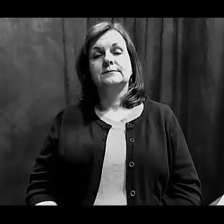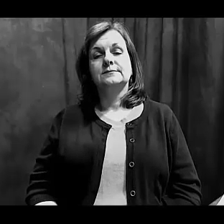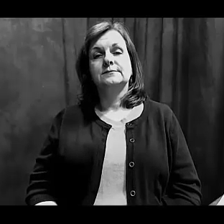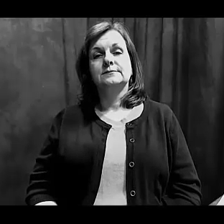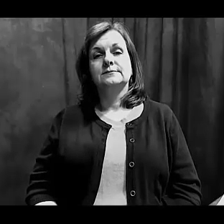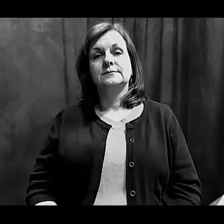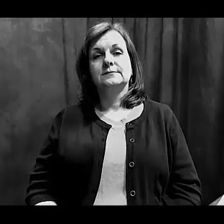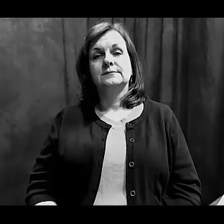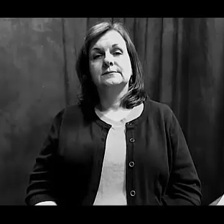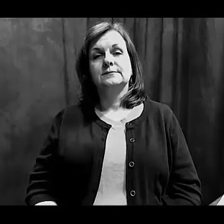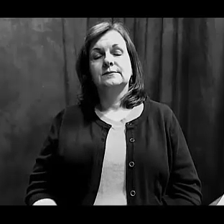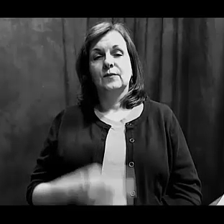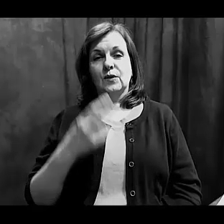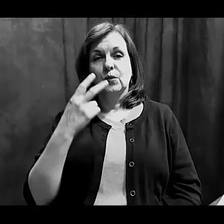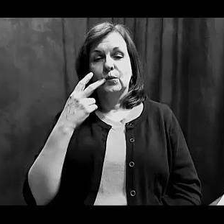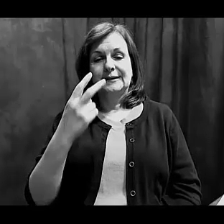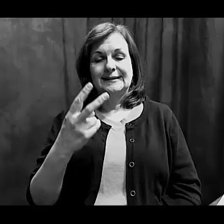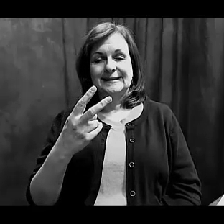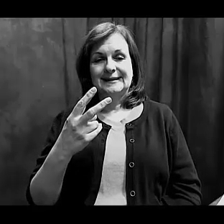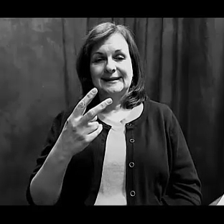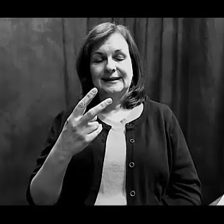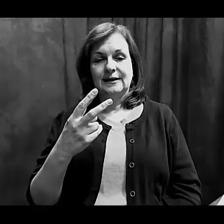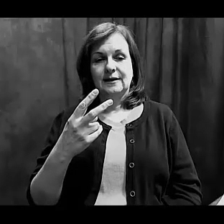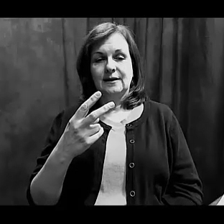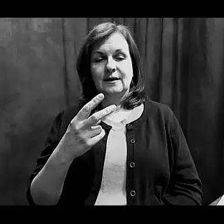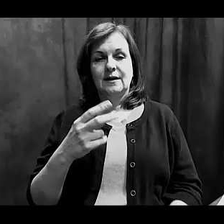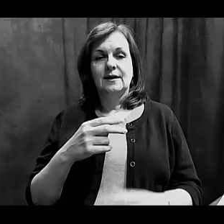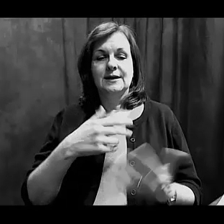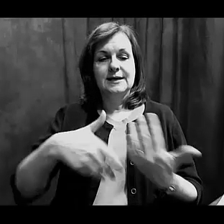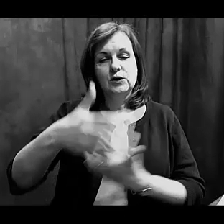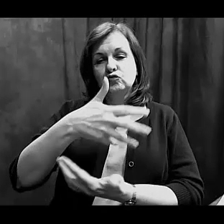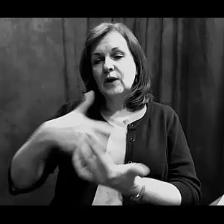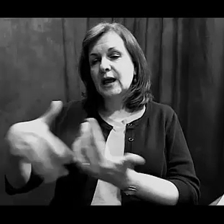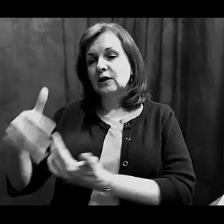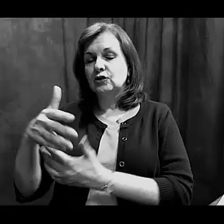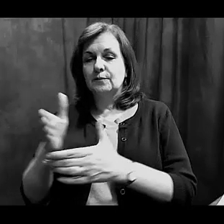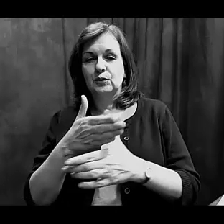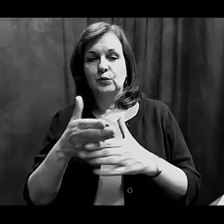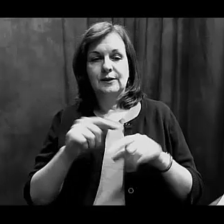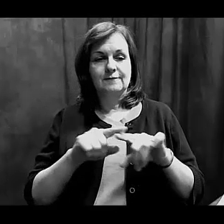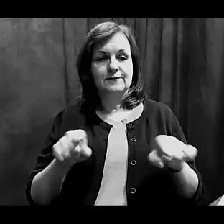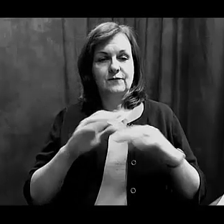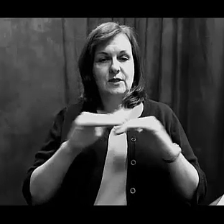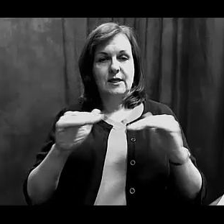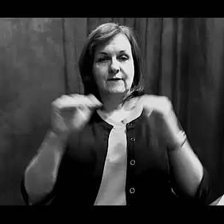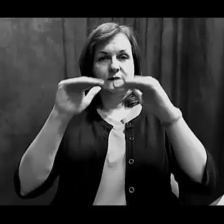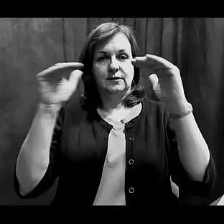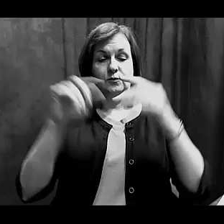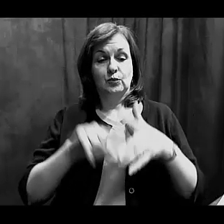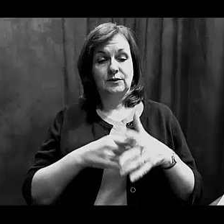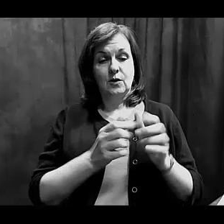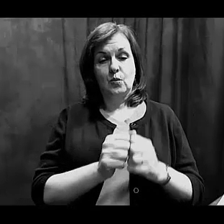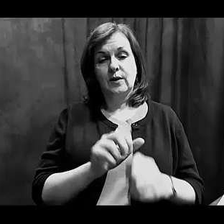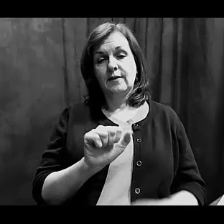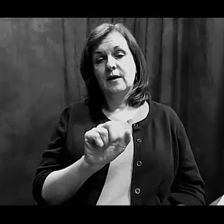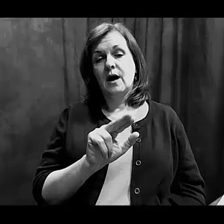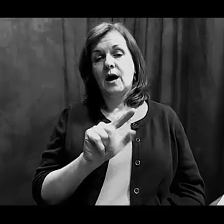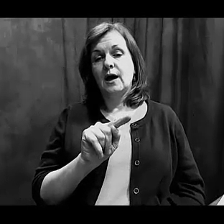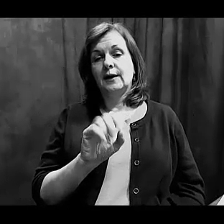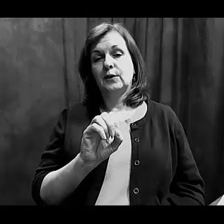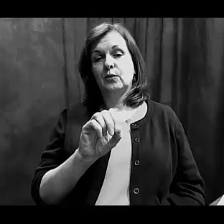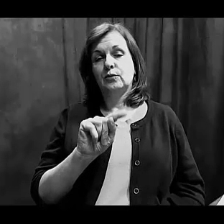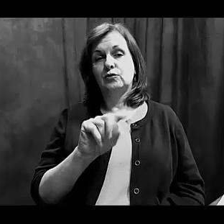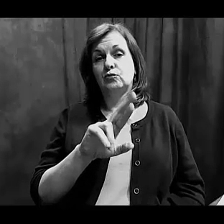this interaction of organisms between these feeding levels or trophic levels. So we start with